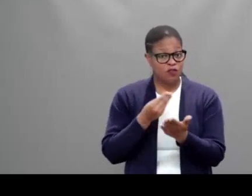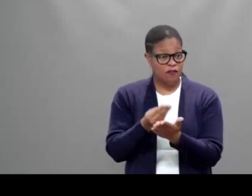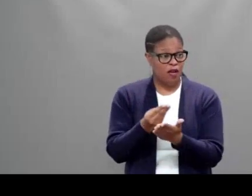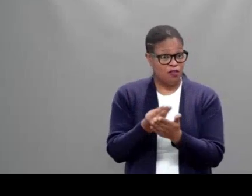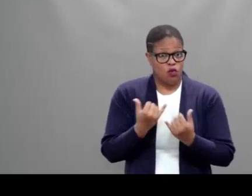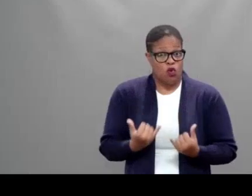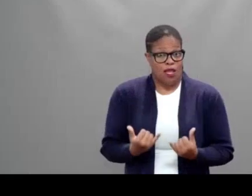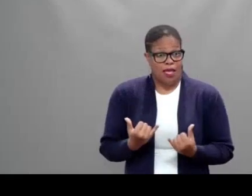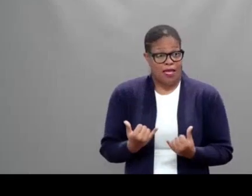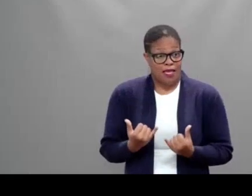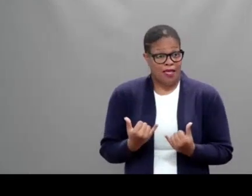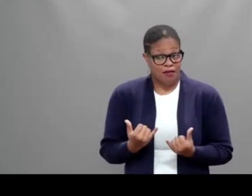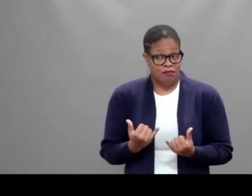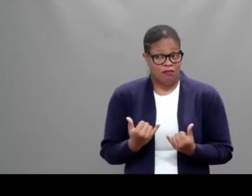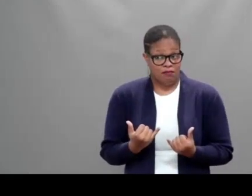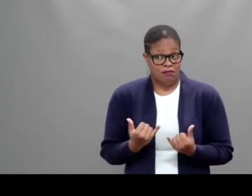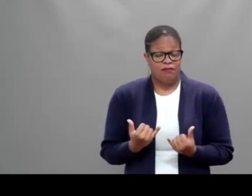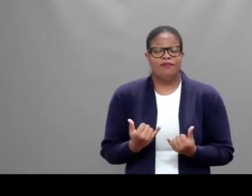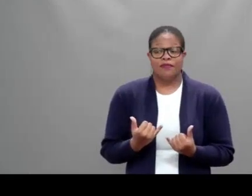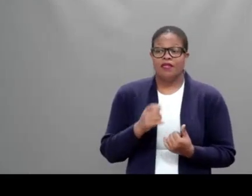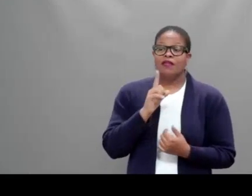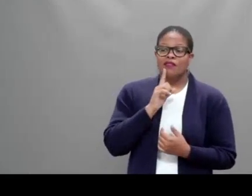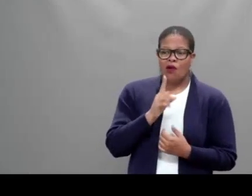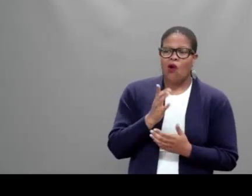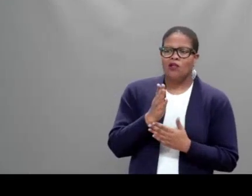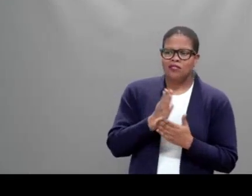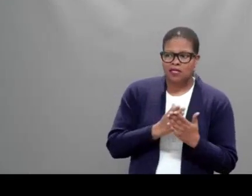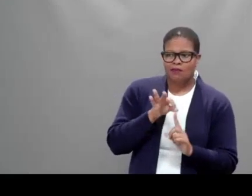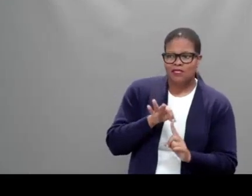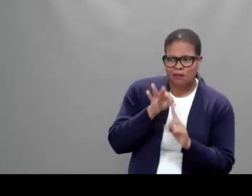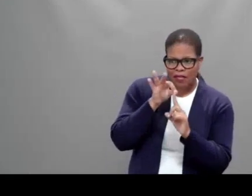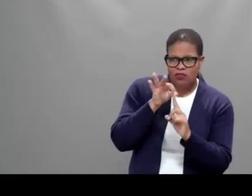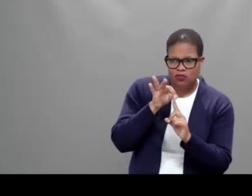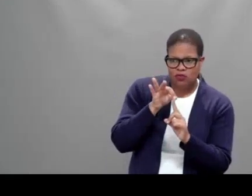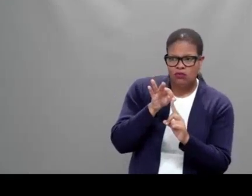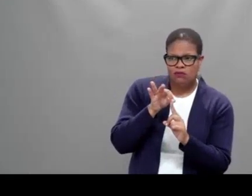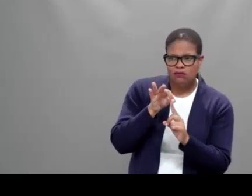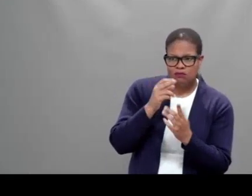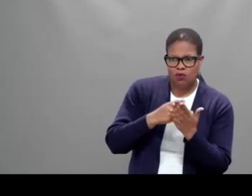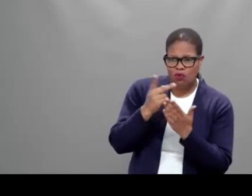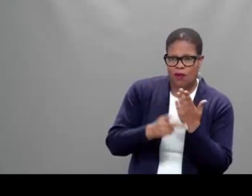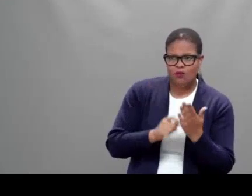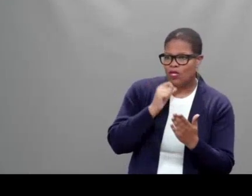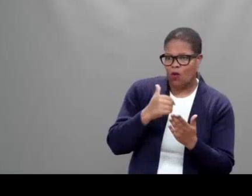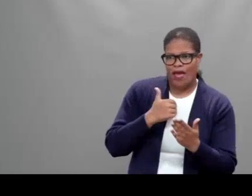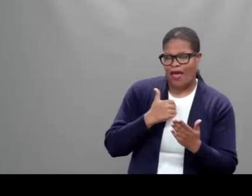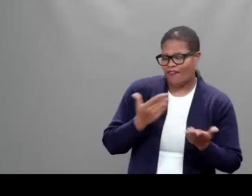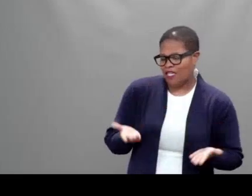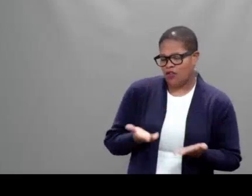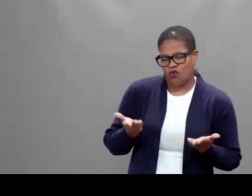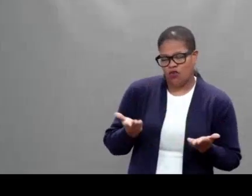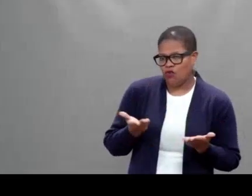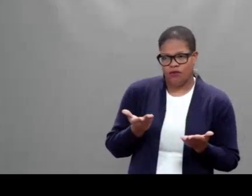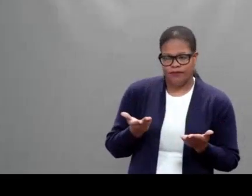funds currently. There are some special programs that we wouldn't have here.